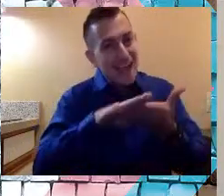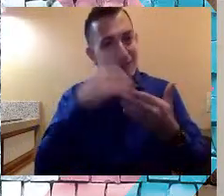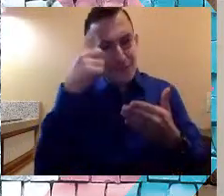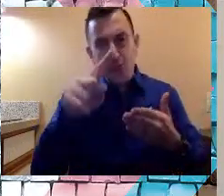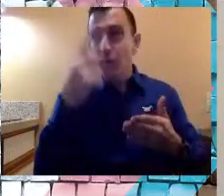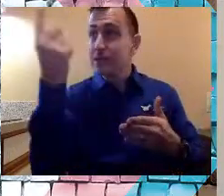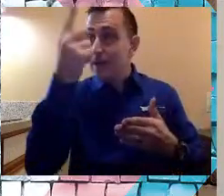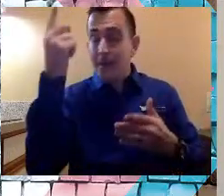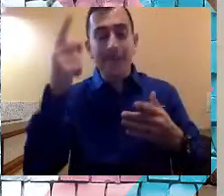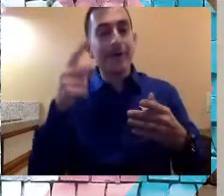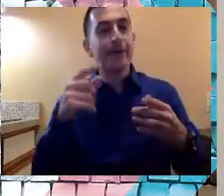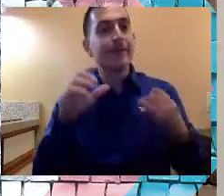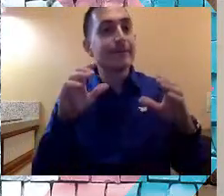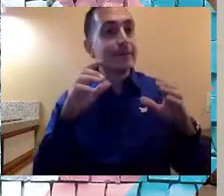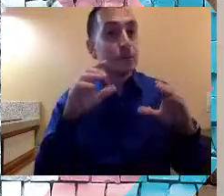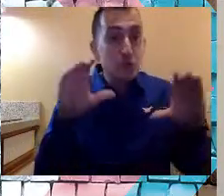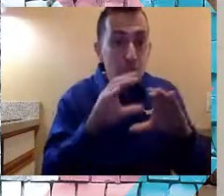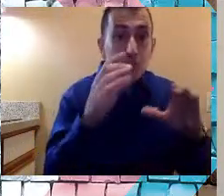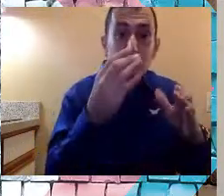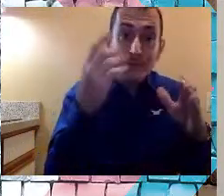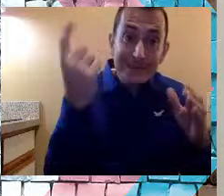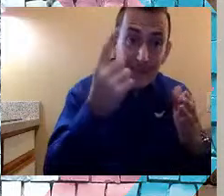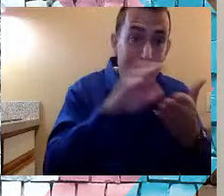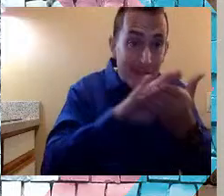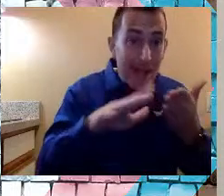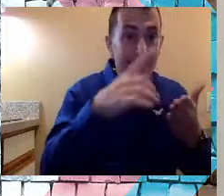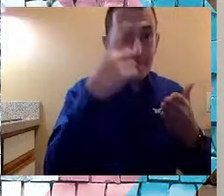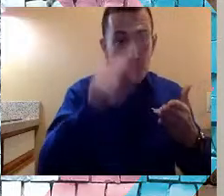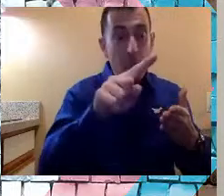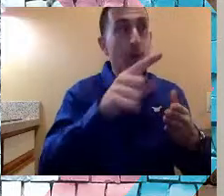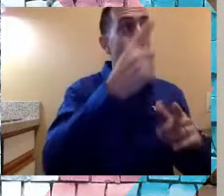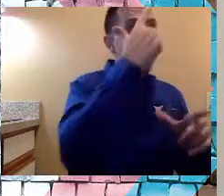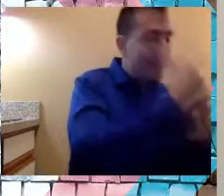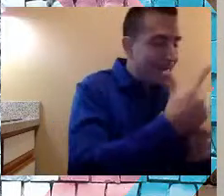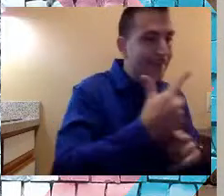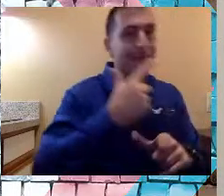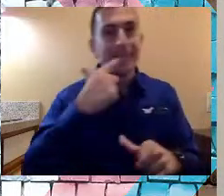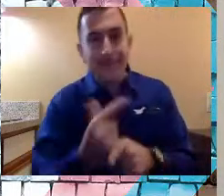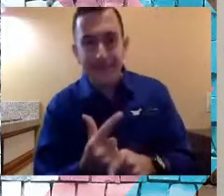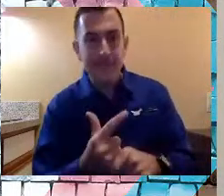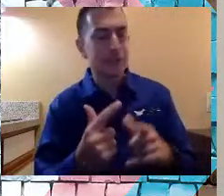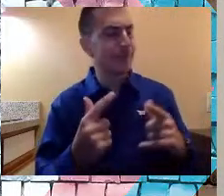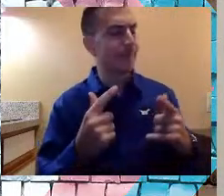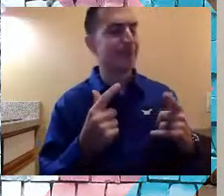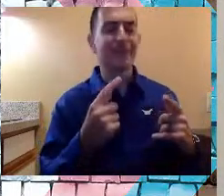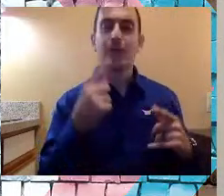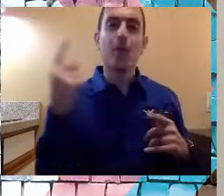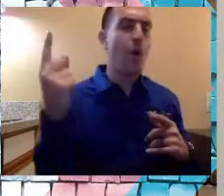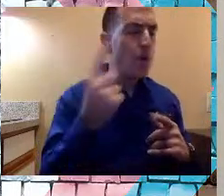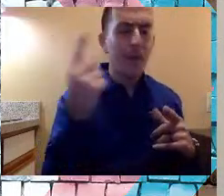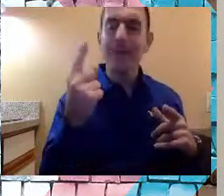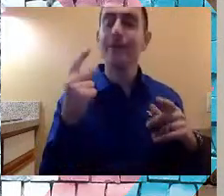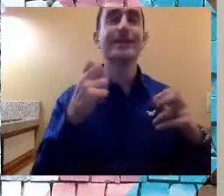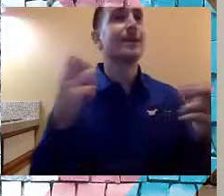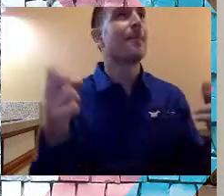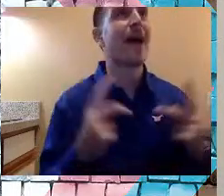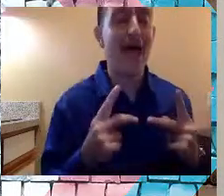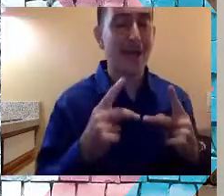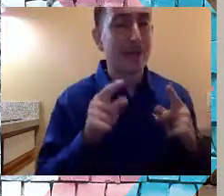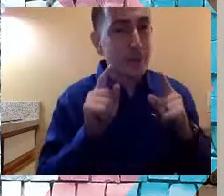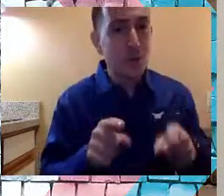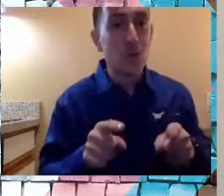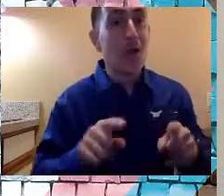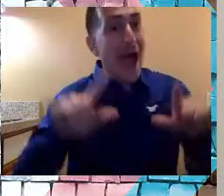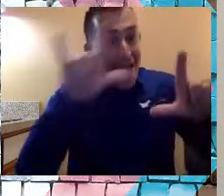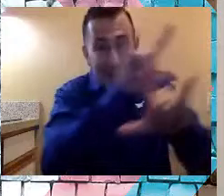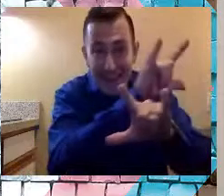your brother or your sister, and it will come back to you in many, many more ways. I love you all, and I'll see you very, very